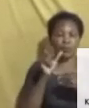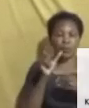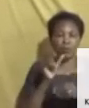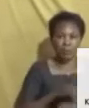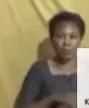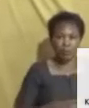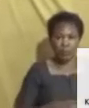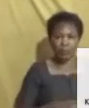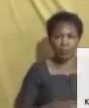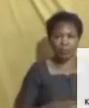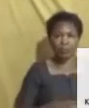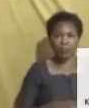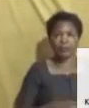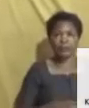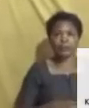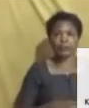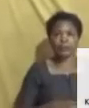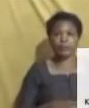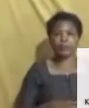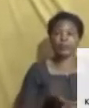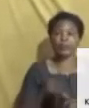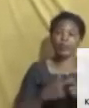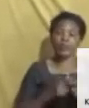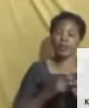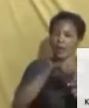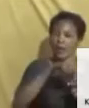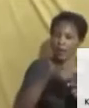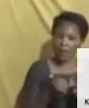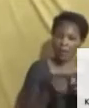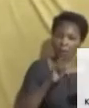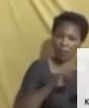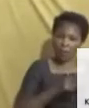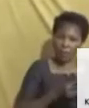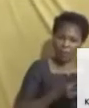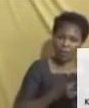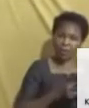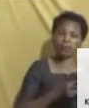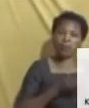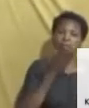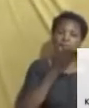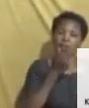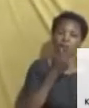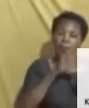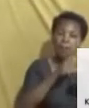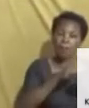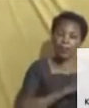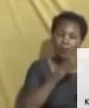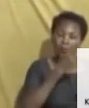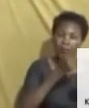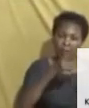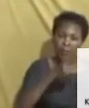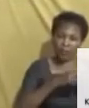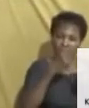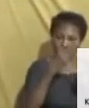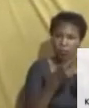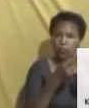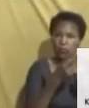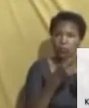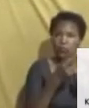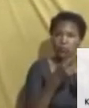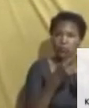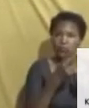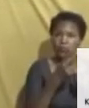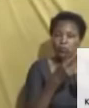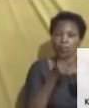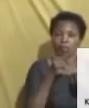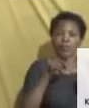And then a further definition is given at page 172. And this is what